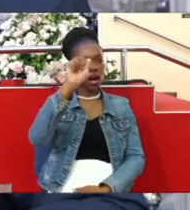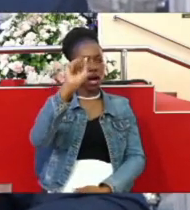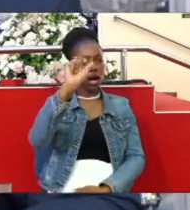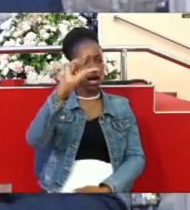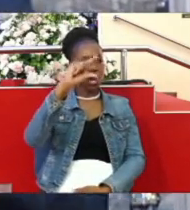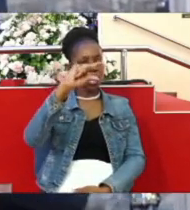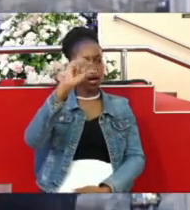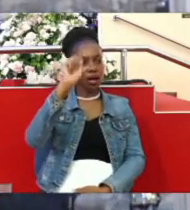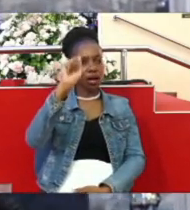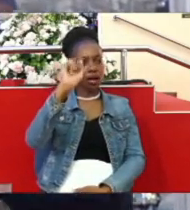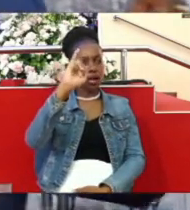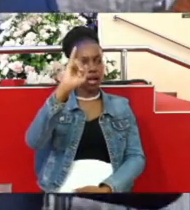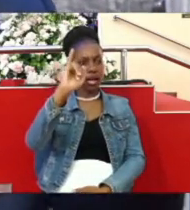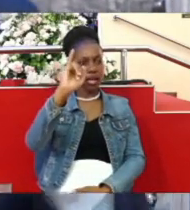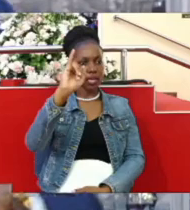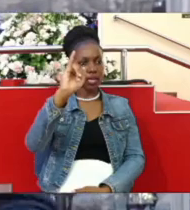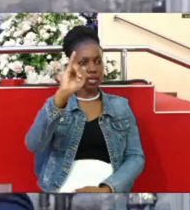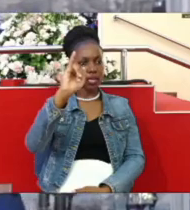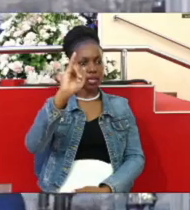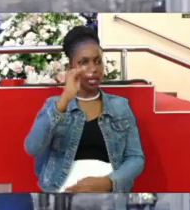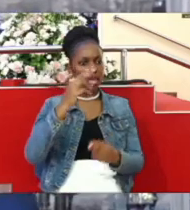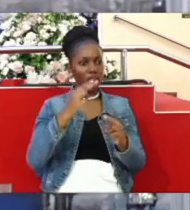It can be your Ishmael.